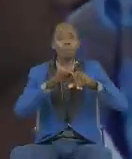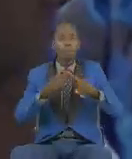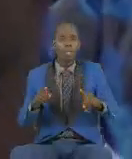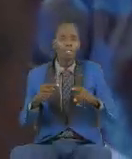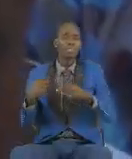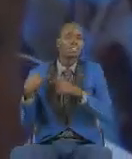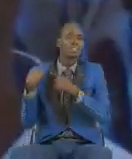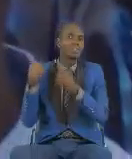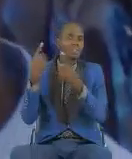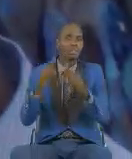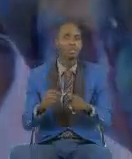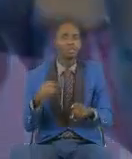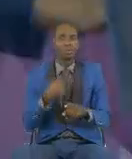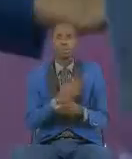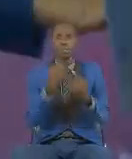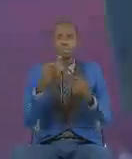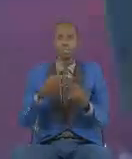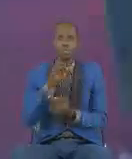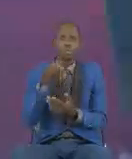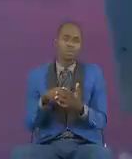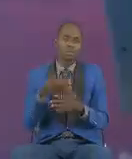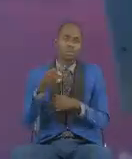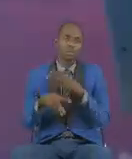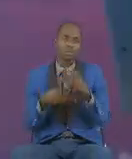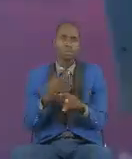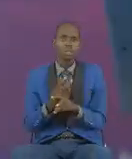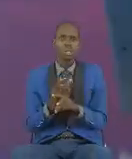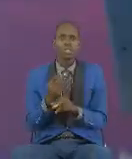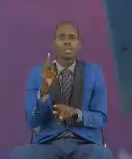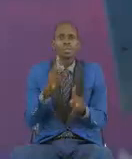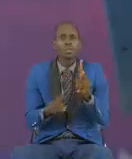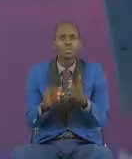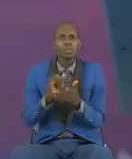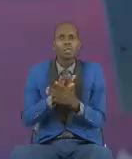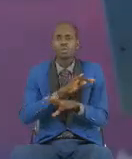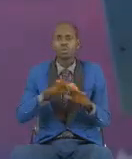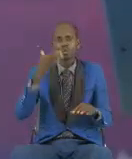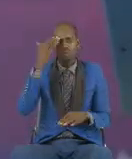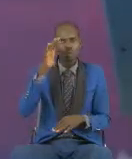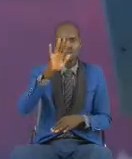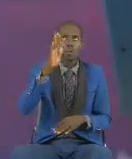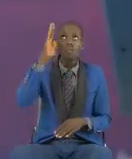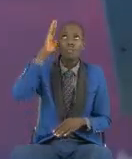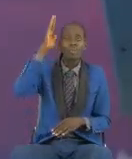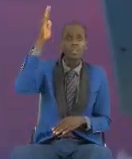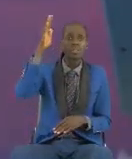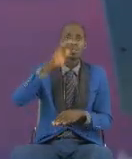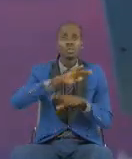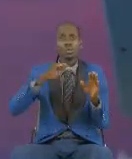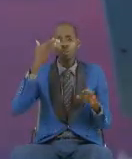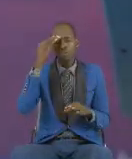came to this world, the people that didn't know your destiny, they didn't know where you ought to